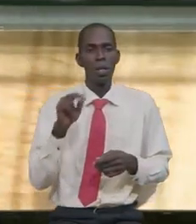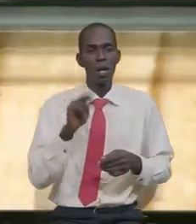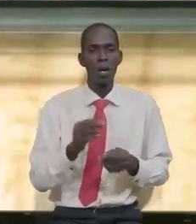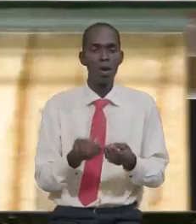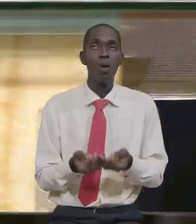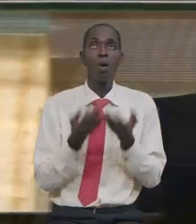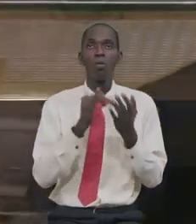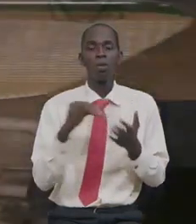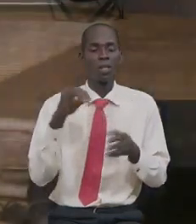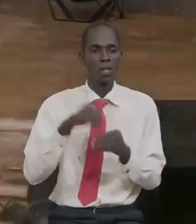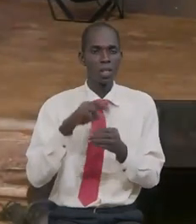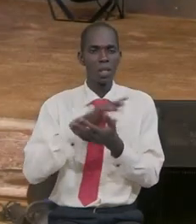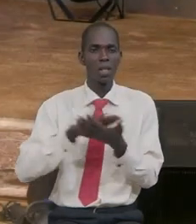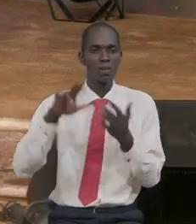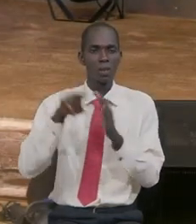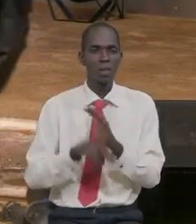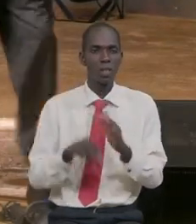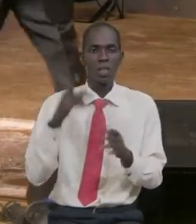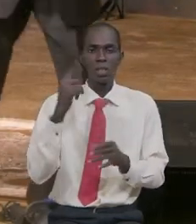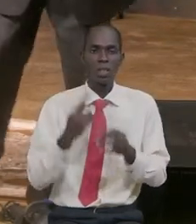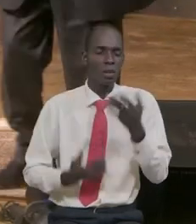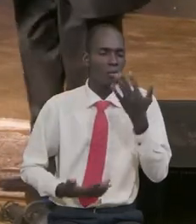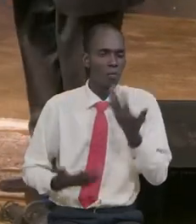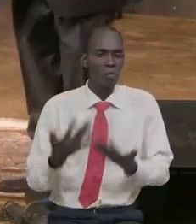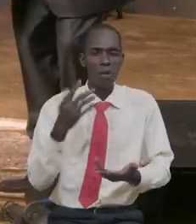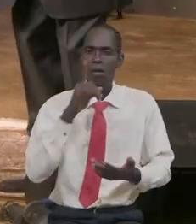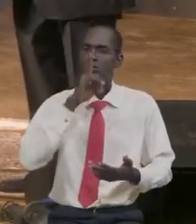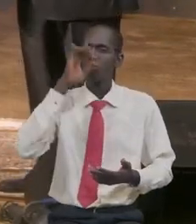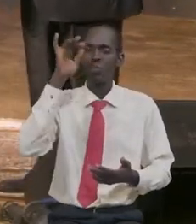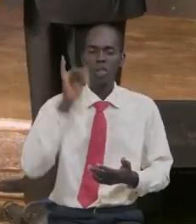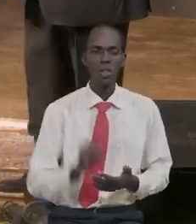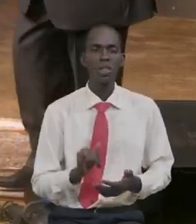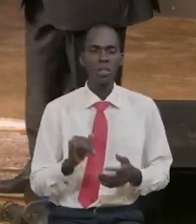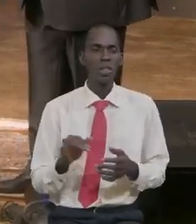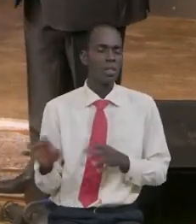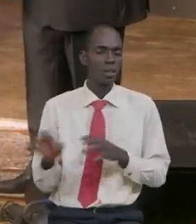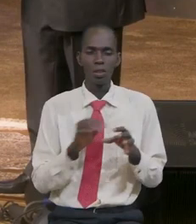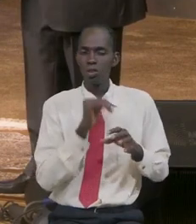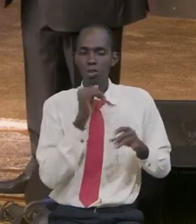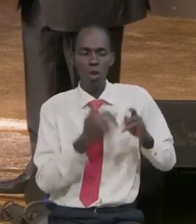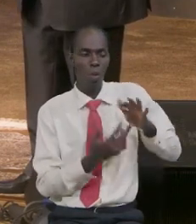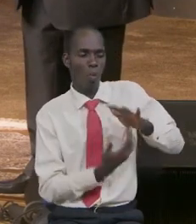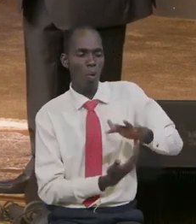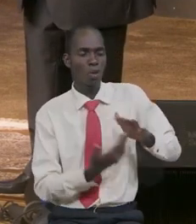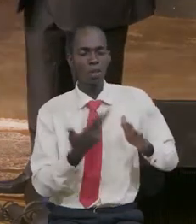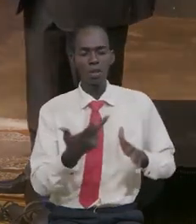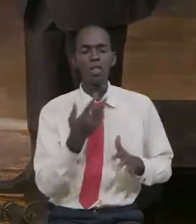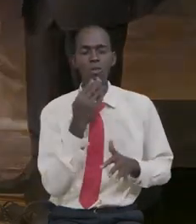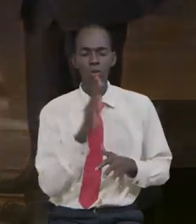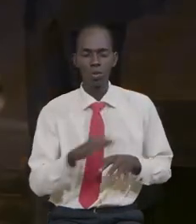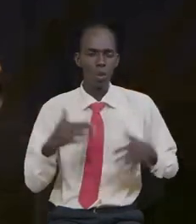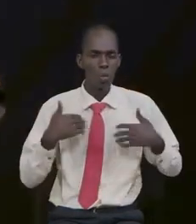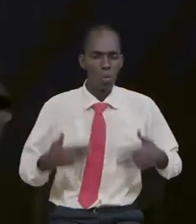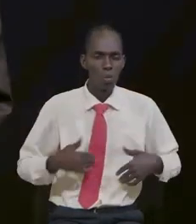in righteousness. The fire actually didn't burn their body, didn't burn their hair,